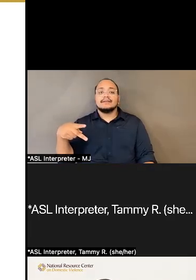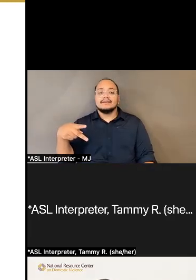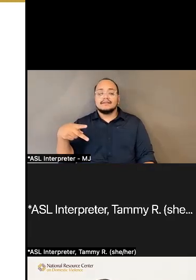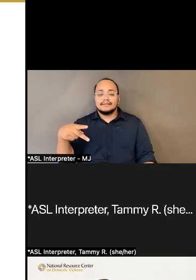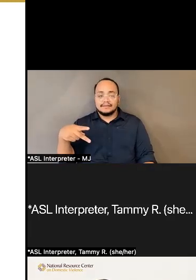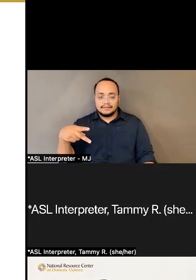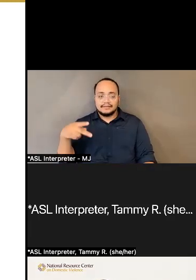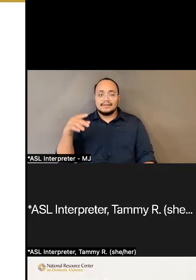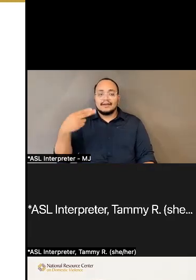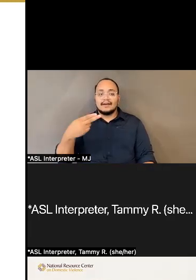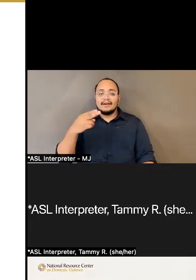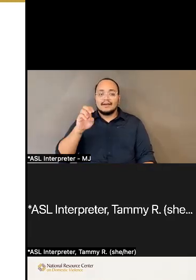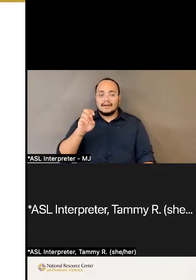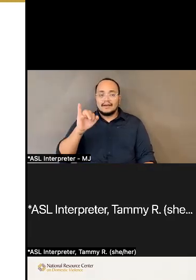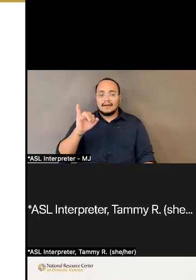closing, Heidi.